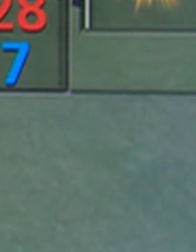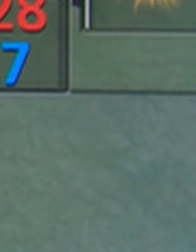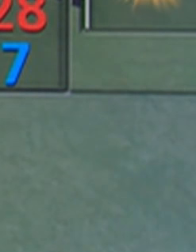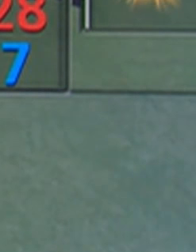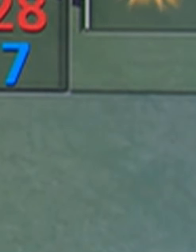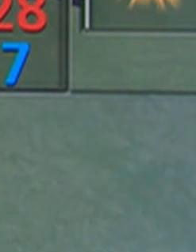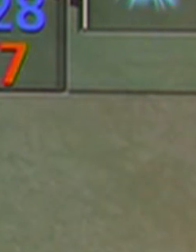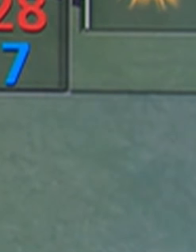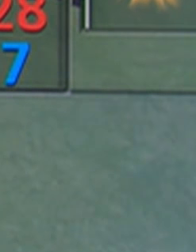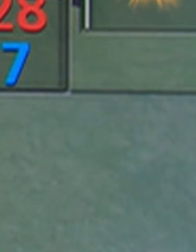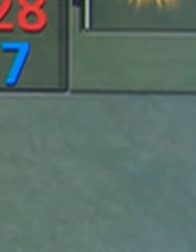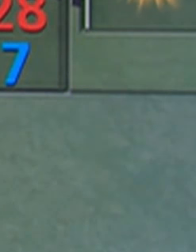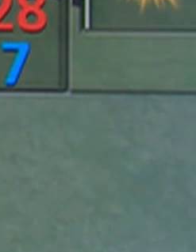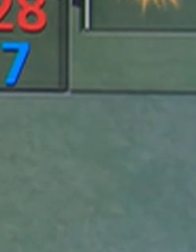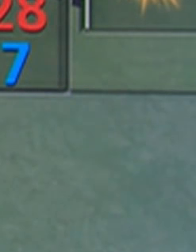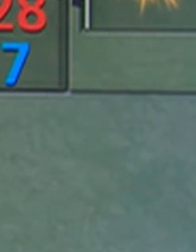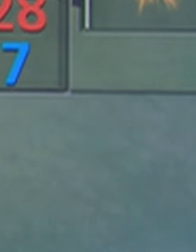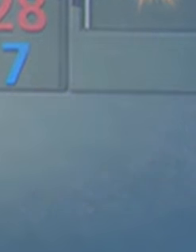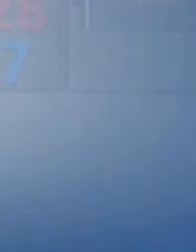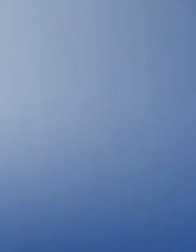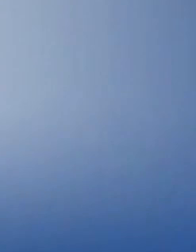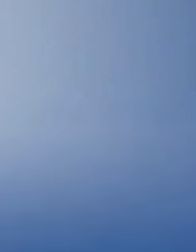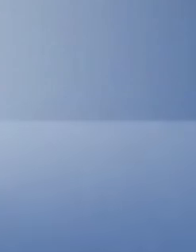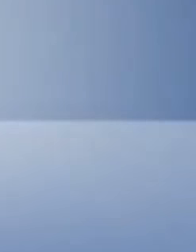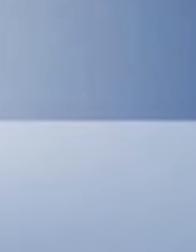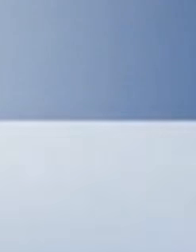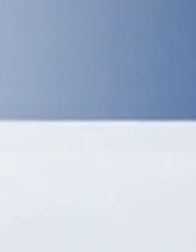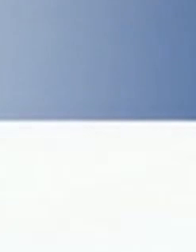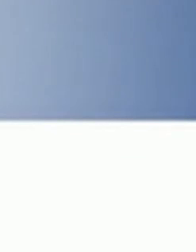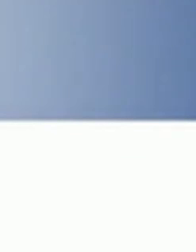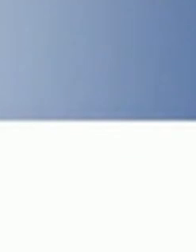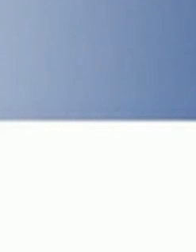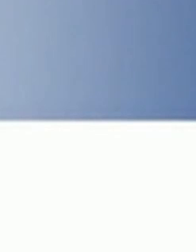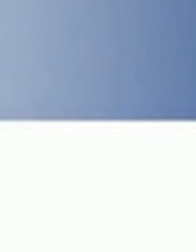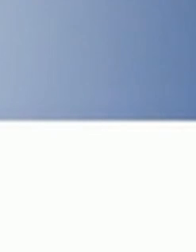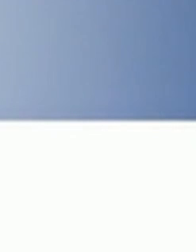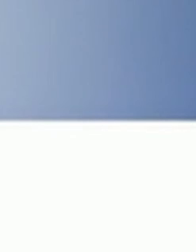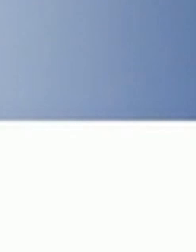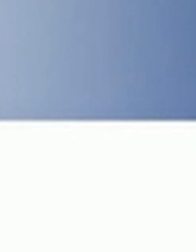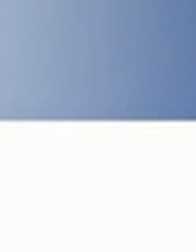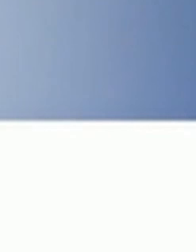nakong e tlang ene boroko